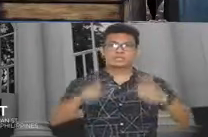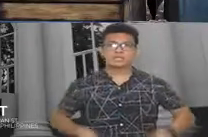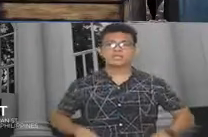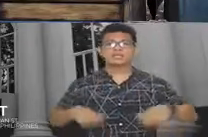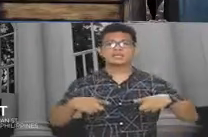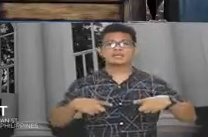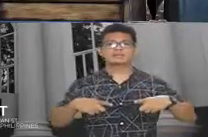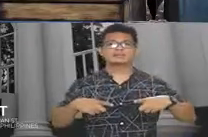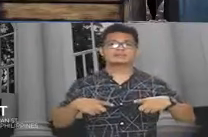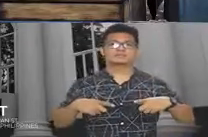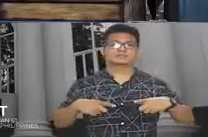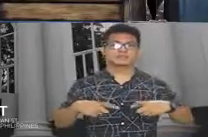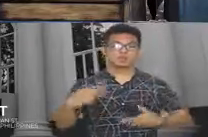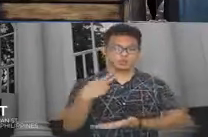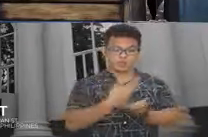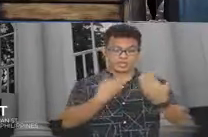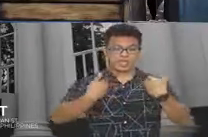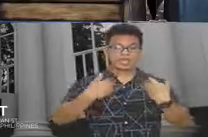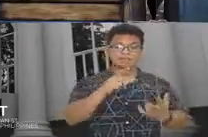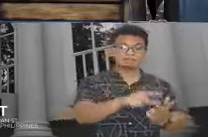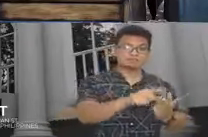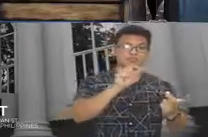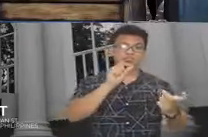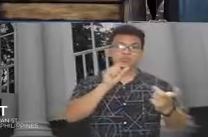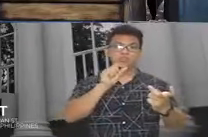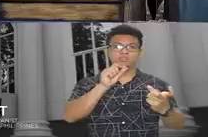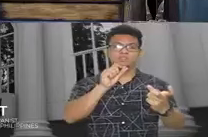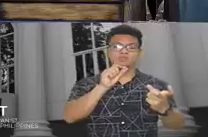choose life. There is a choice.